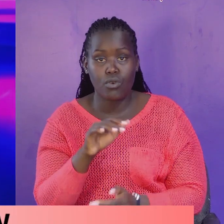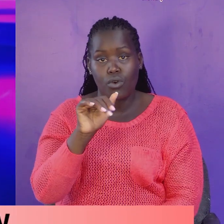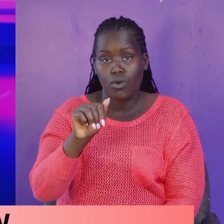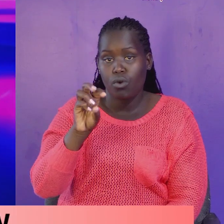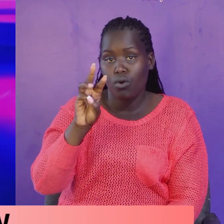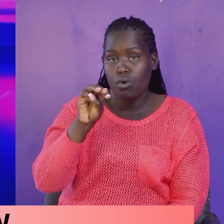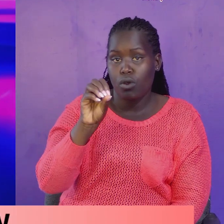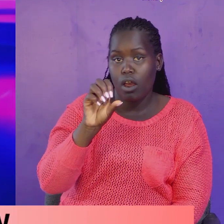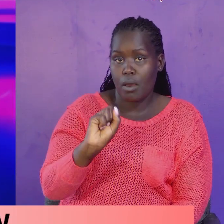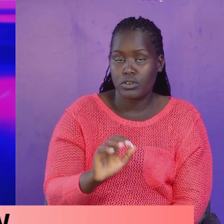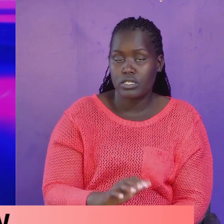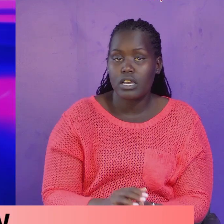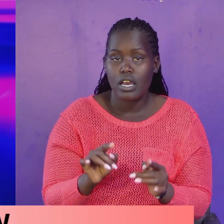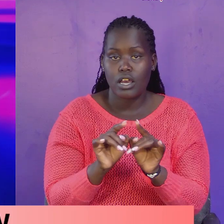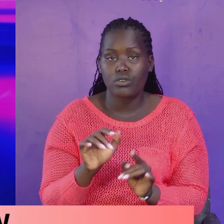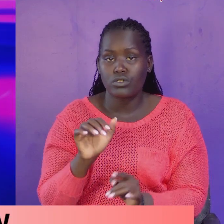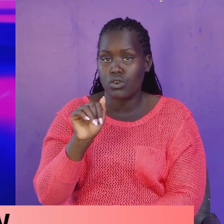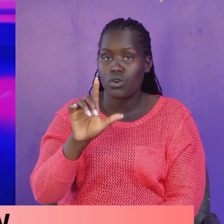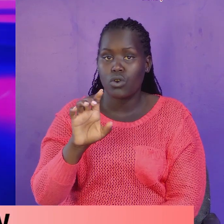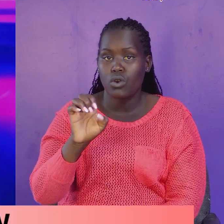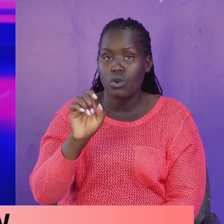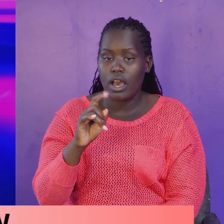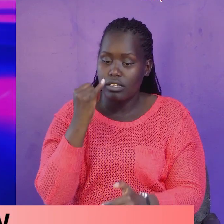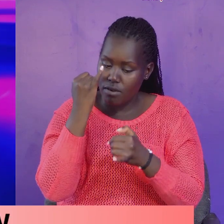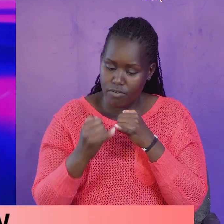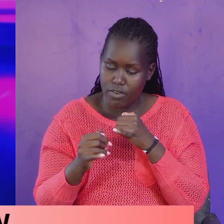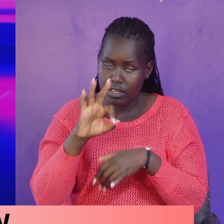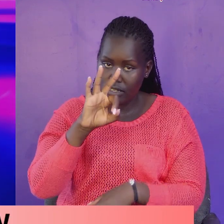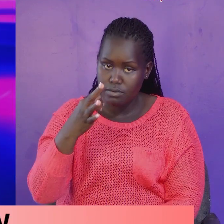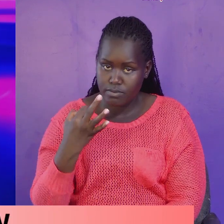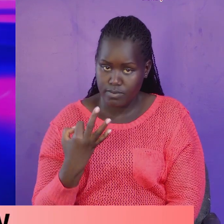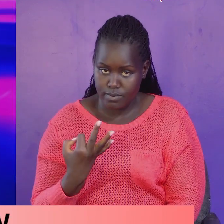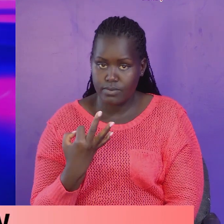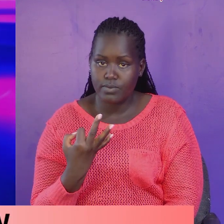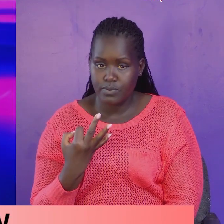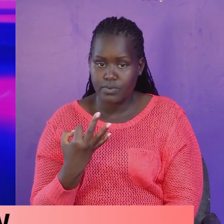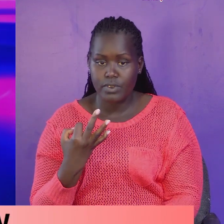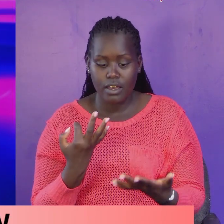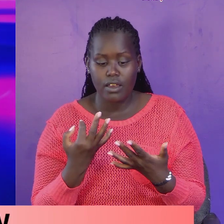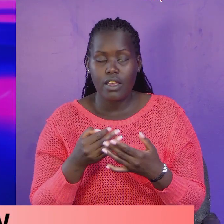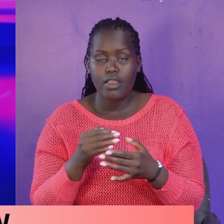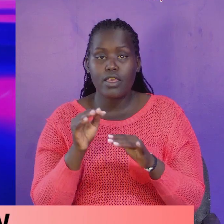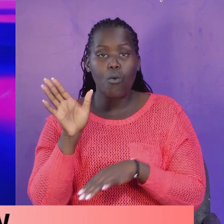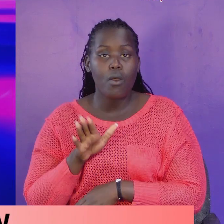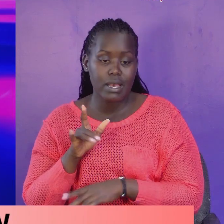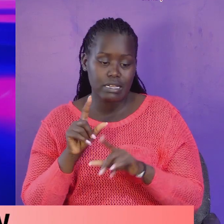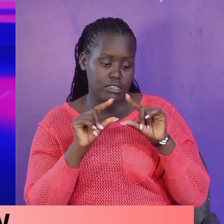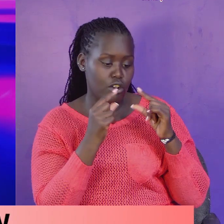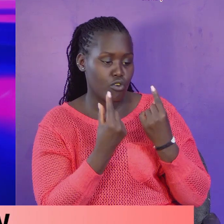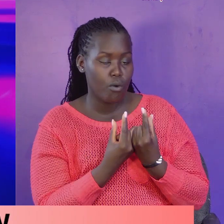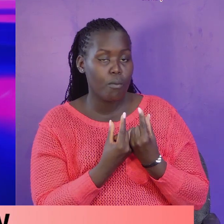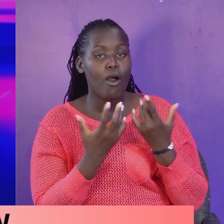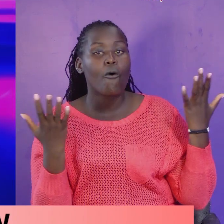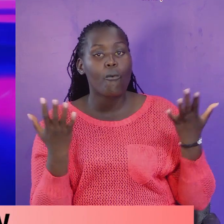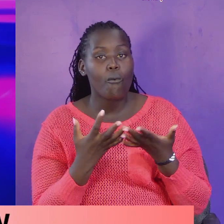Kipruto. Yes. And Alex Masai finished third. In the women's category, this is